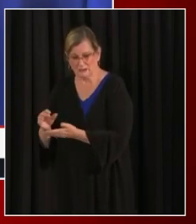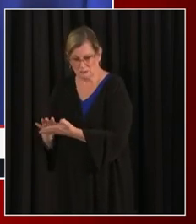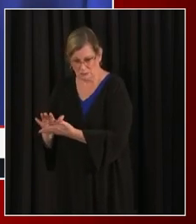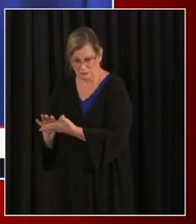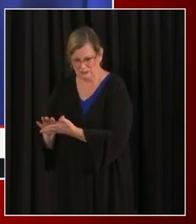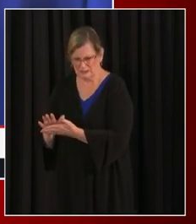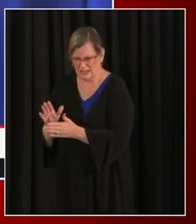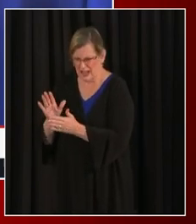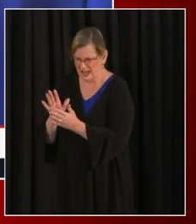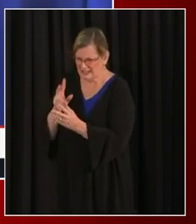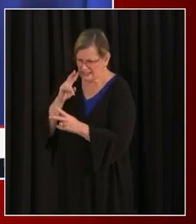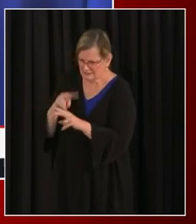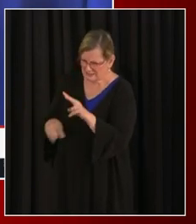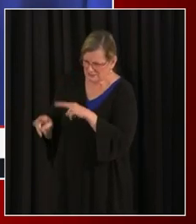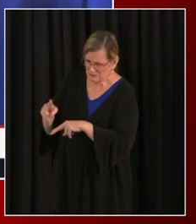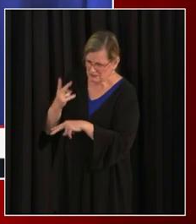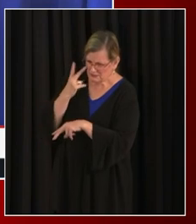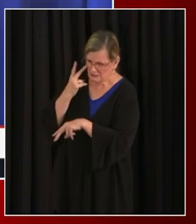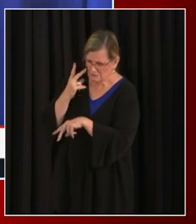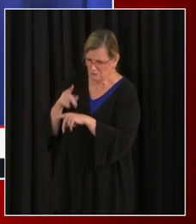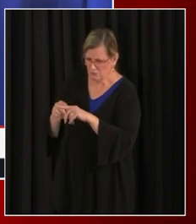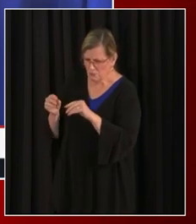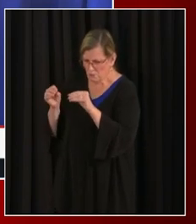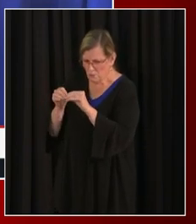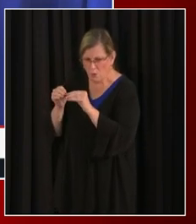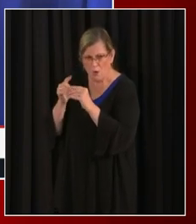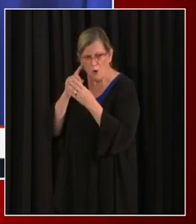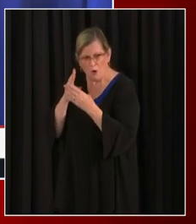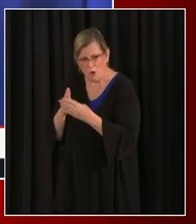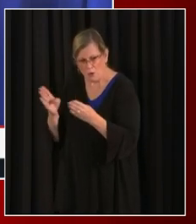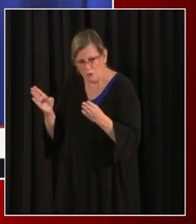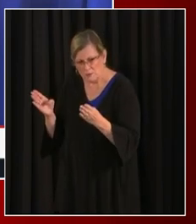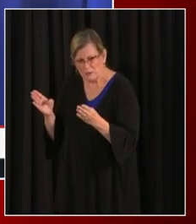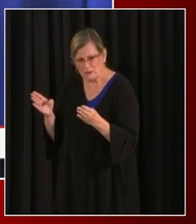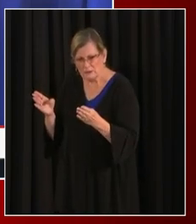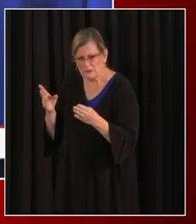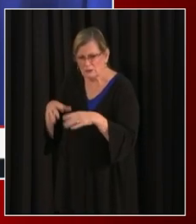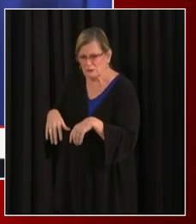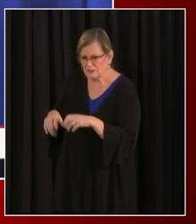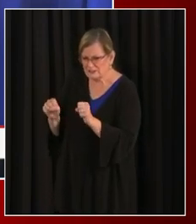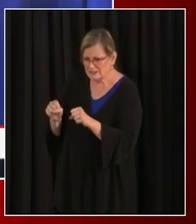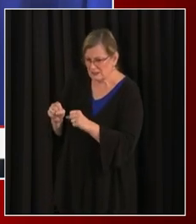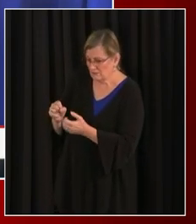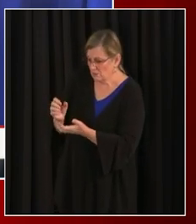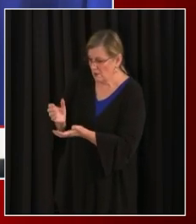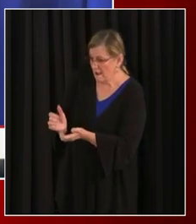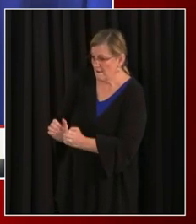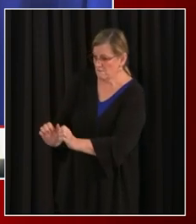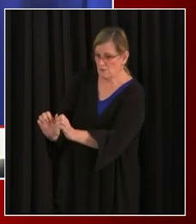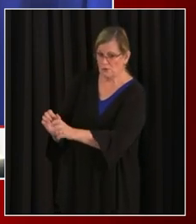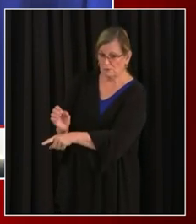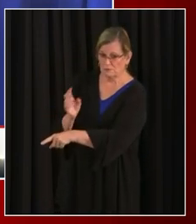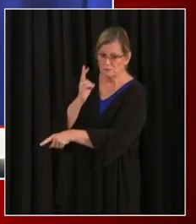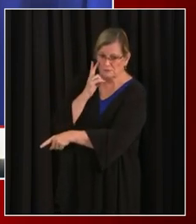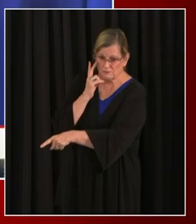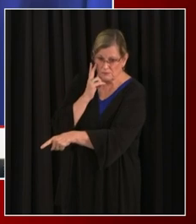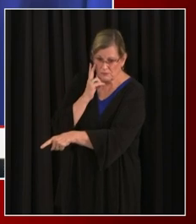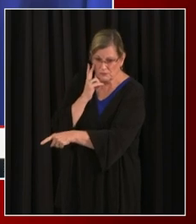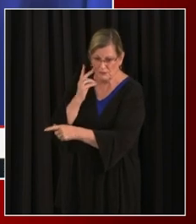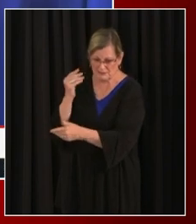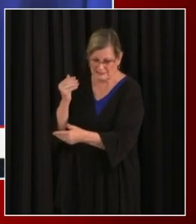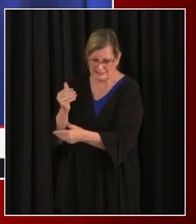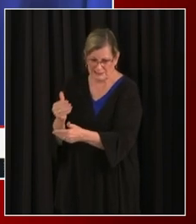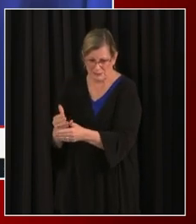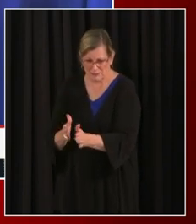as time goes on, there'll be more schools that will take on this effort as we plan towards term 2,